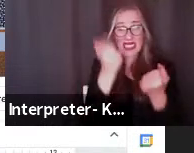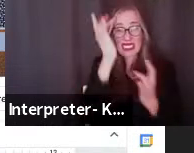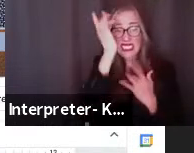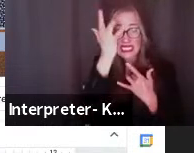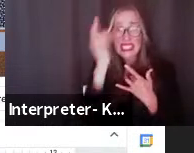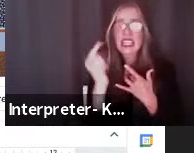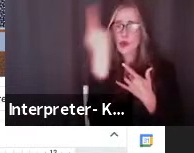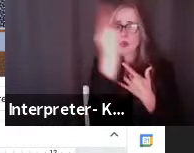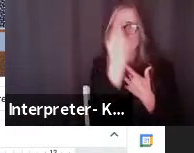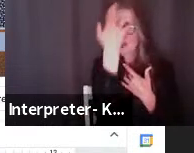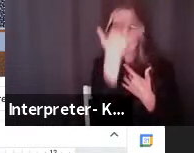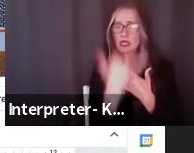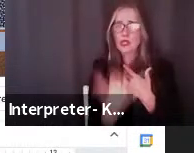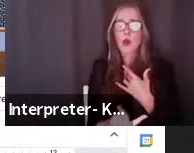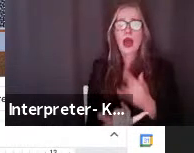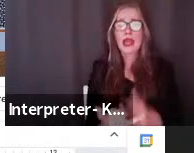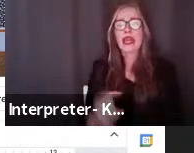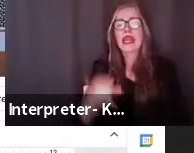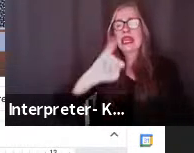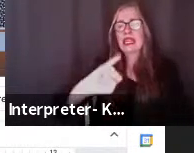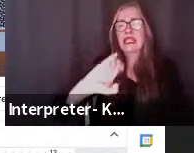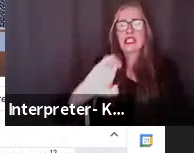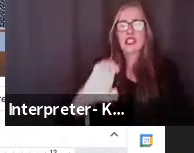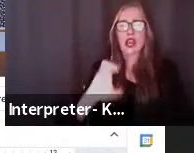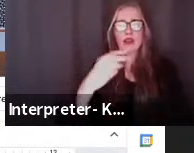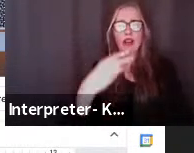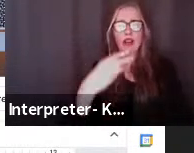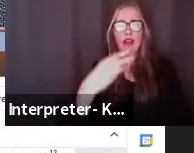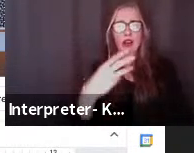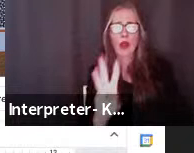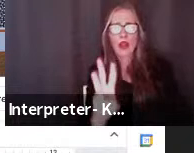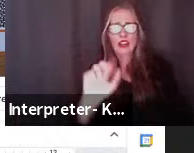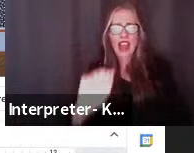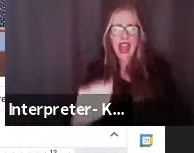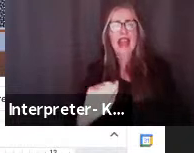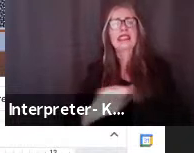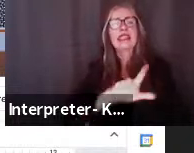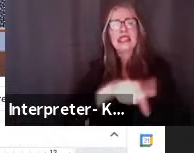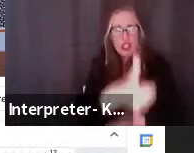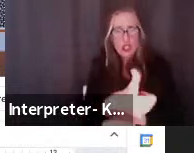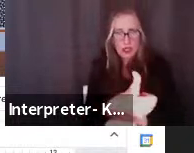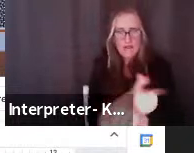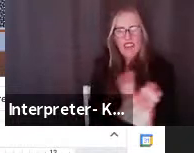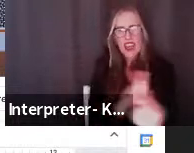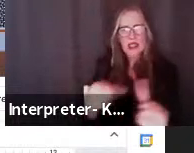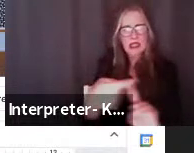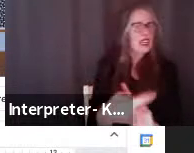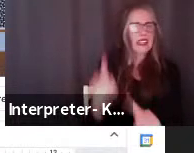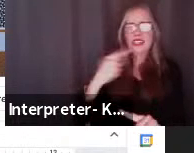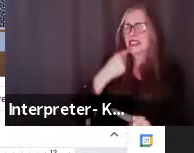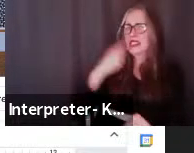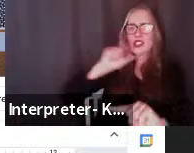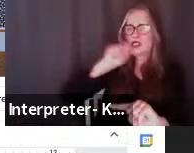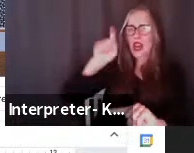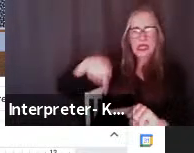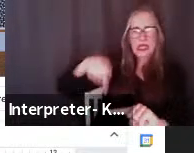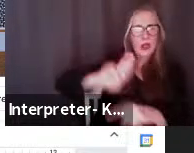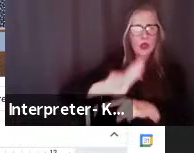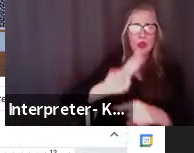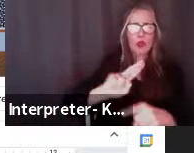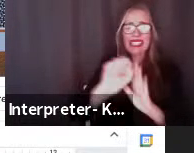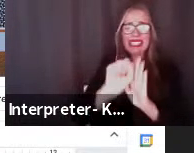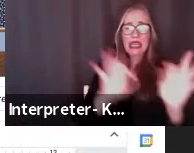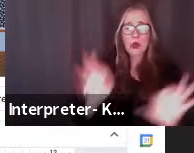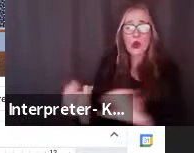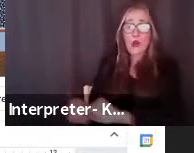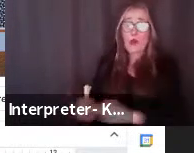indians indian child will react can be circumvented by state courts when these children are disproportionately removed into foster care